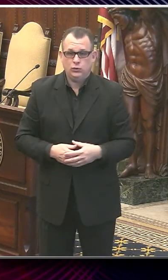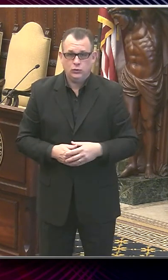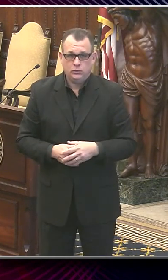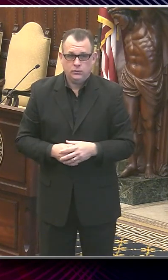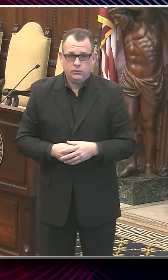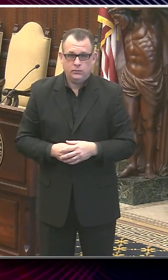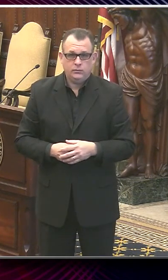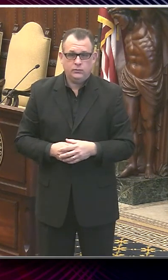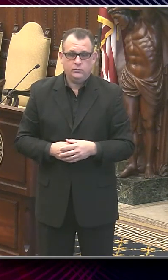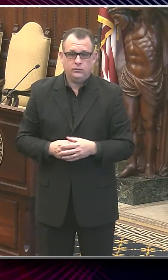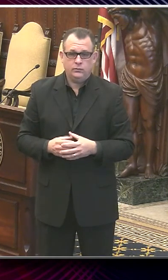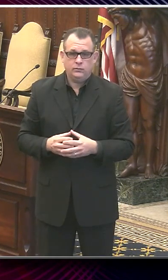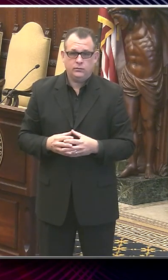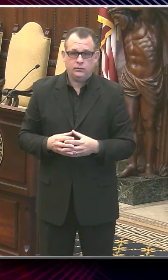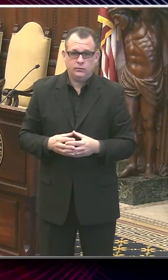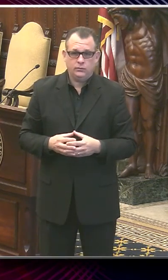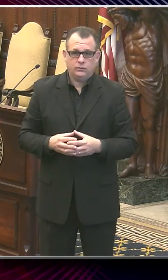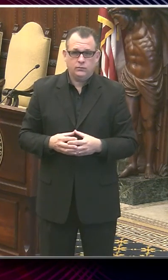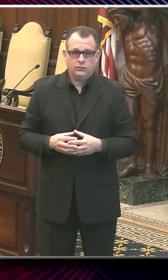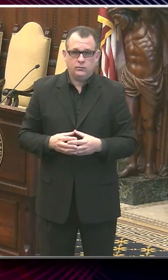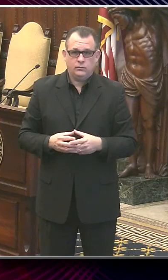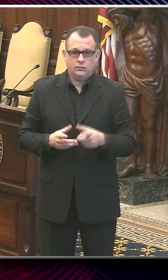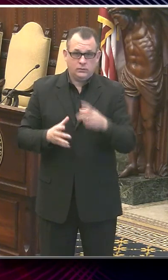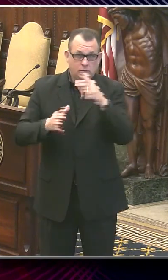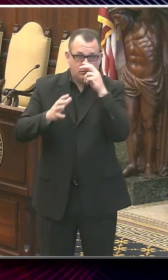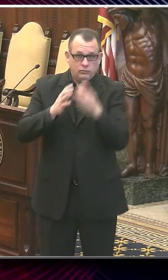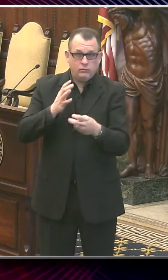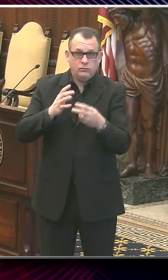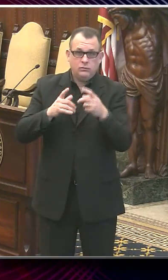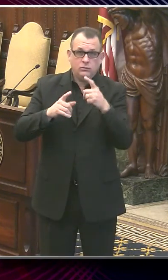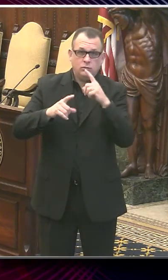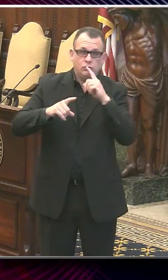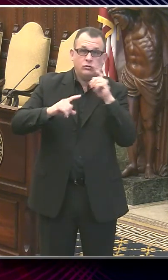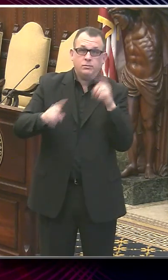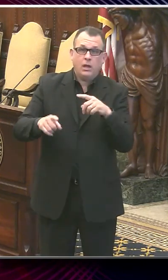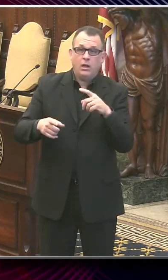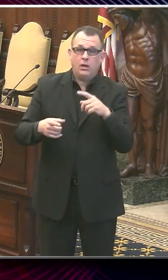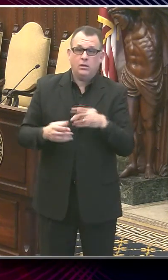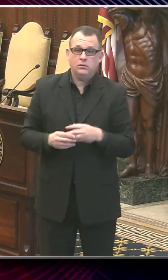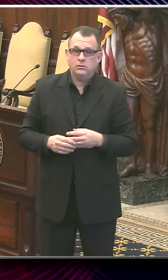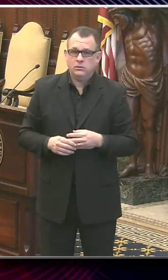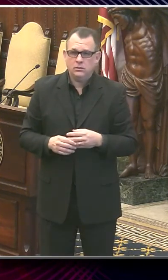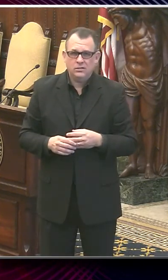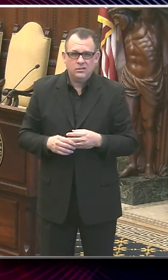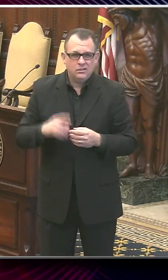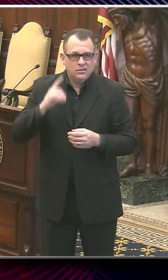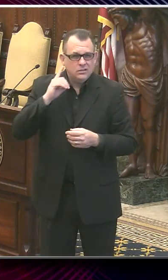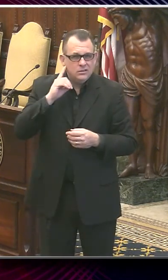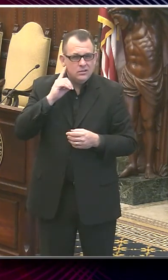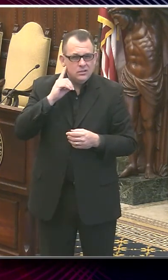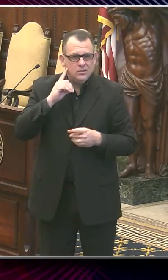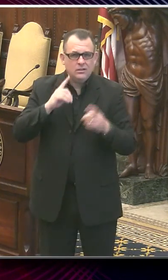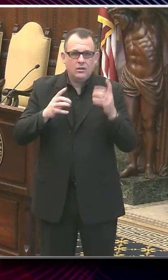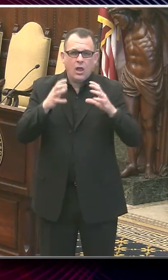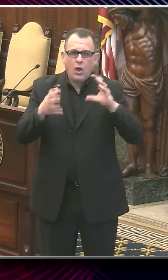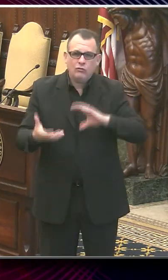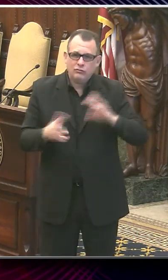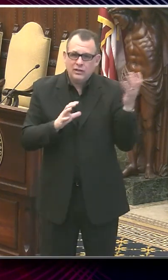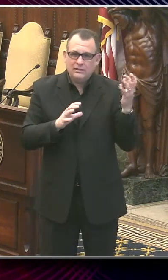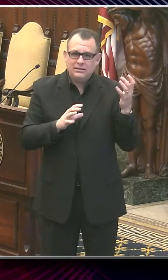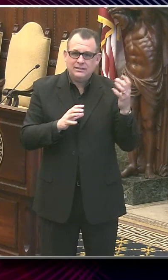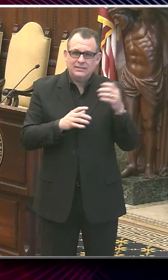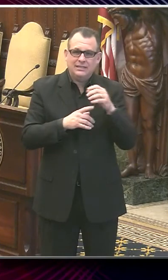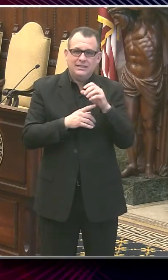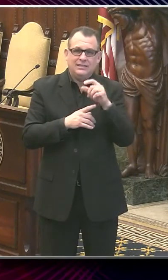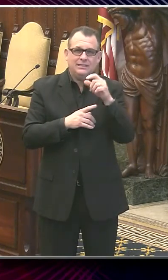I know that you guys have been deep into the response of the last set of civil unrest that kind of led to some tear gassing and concerns.